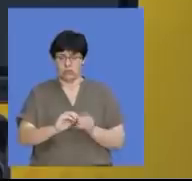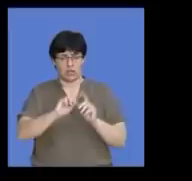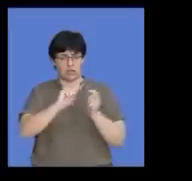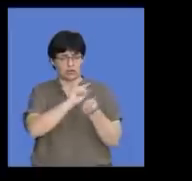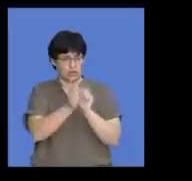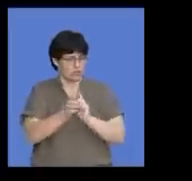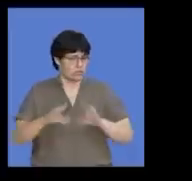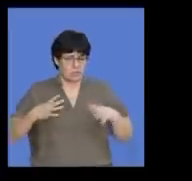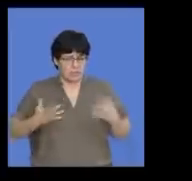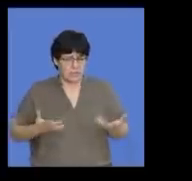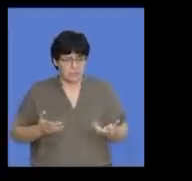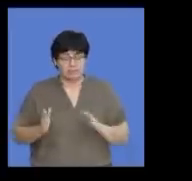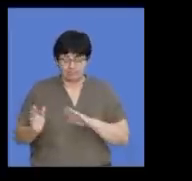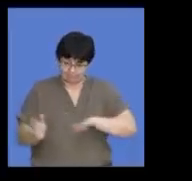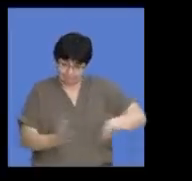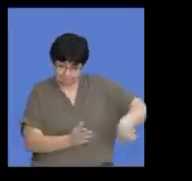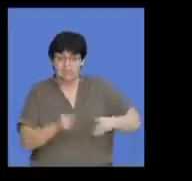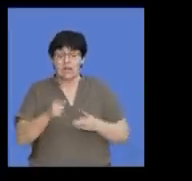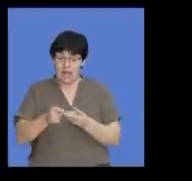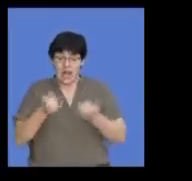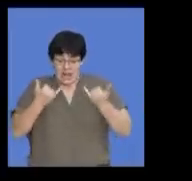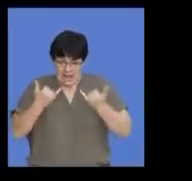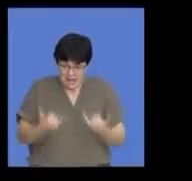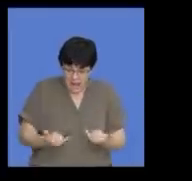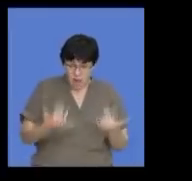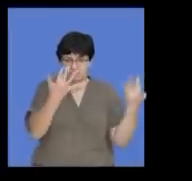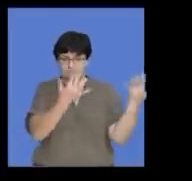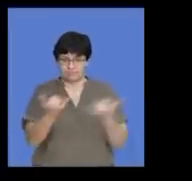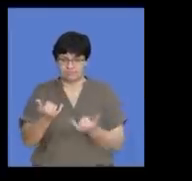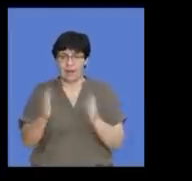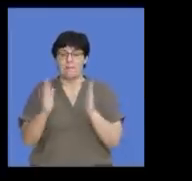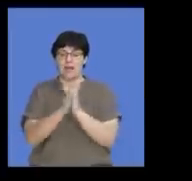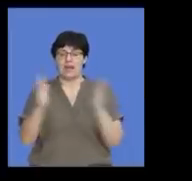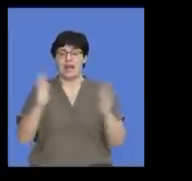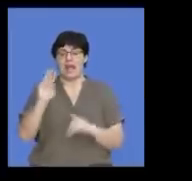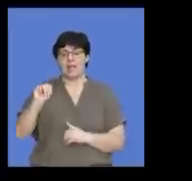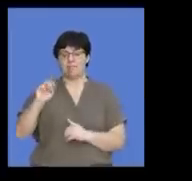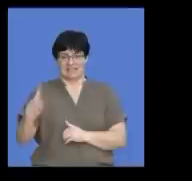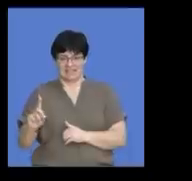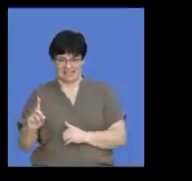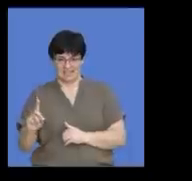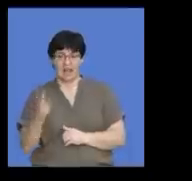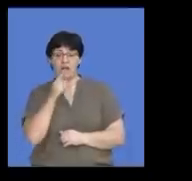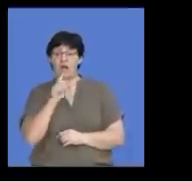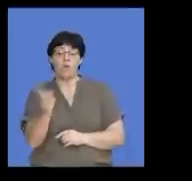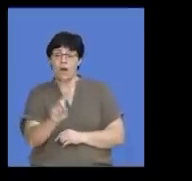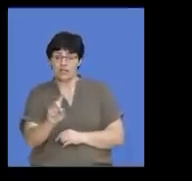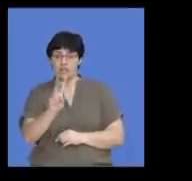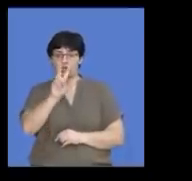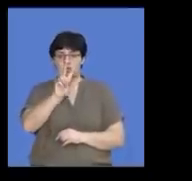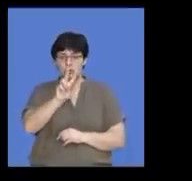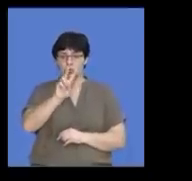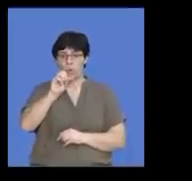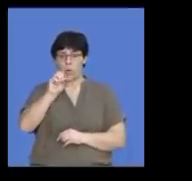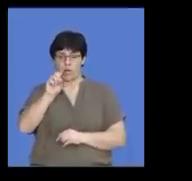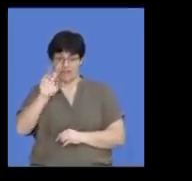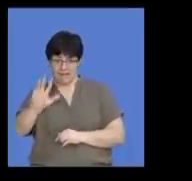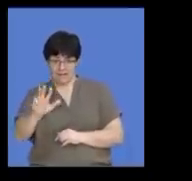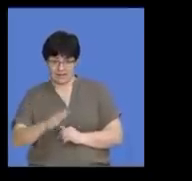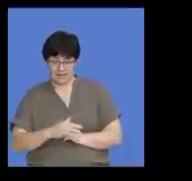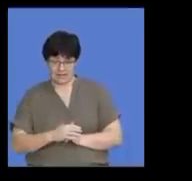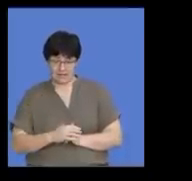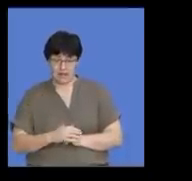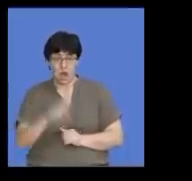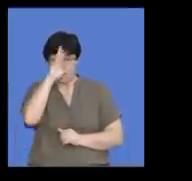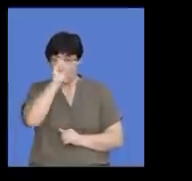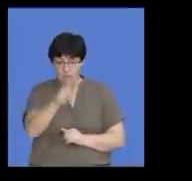on. Now I can calculate my magnetic declination, which in this case was 2019. Remember,